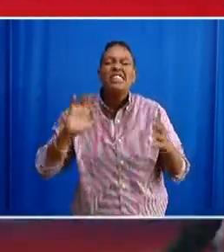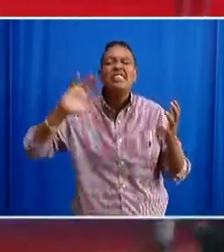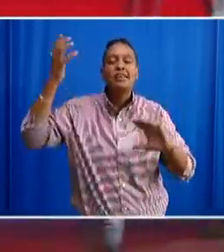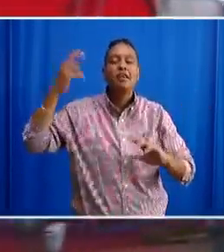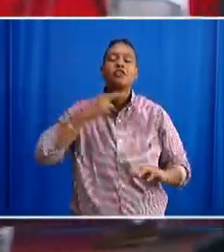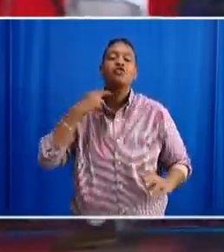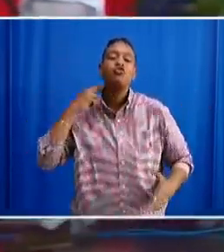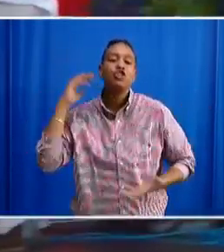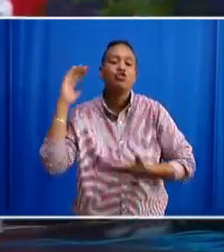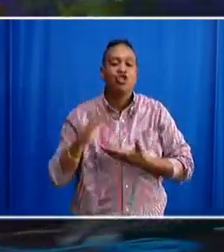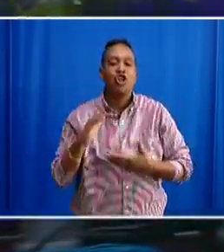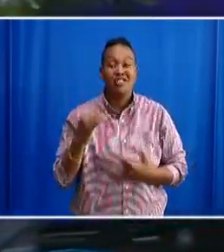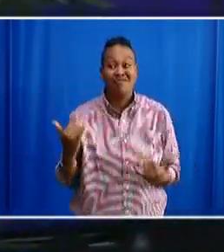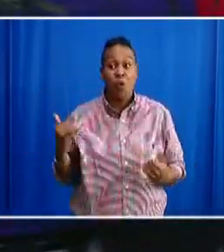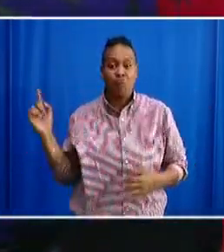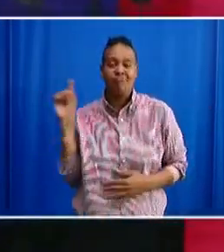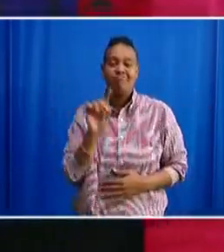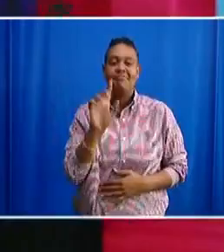Williams.